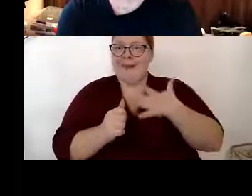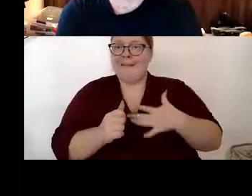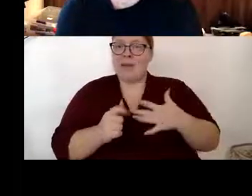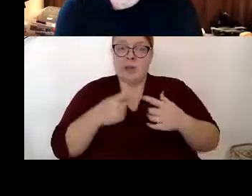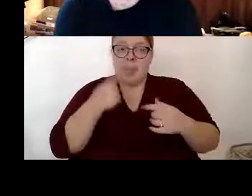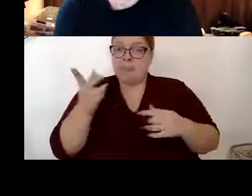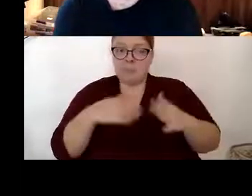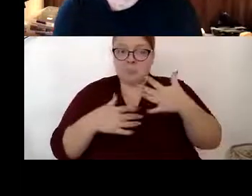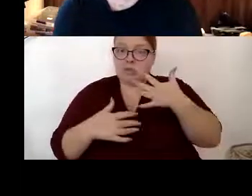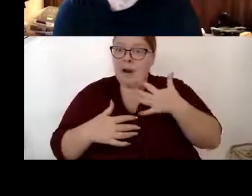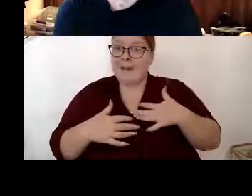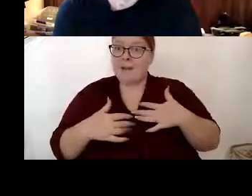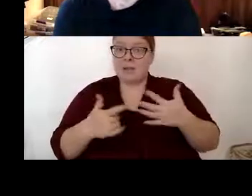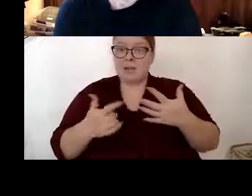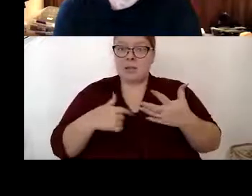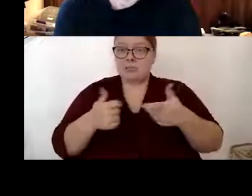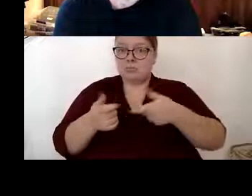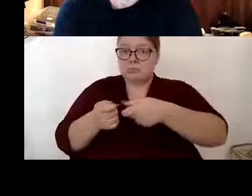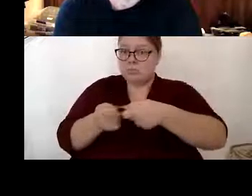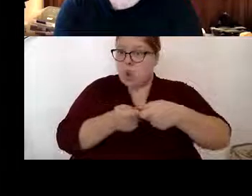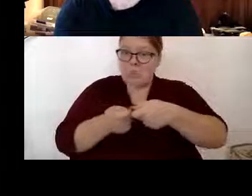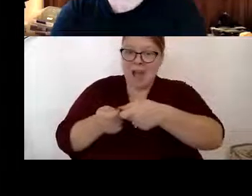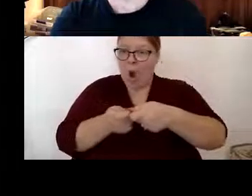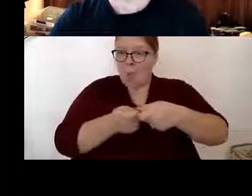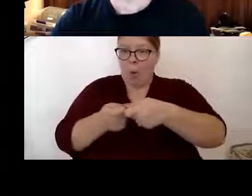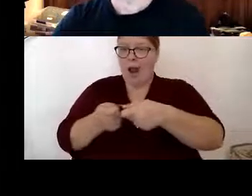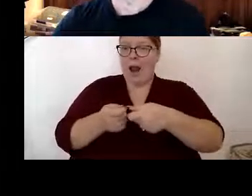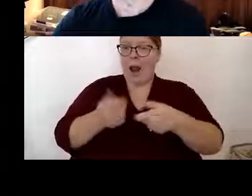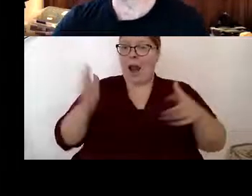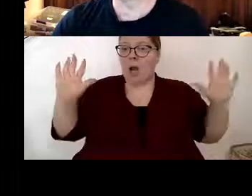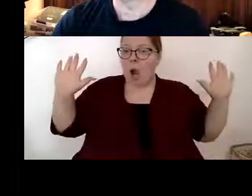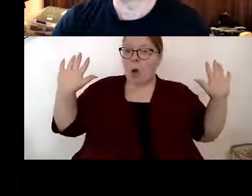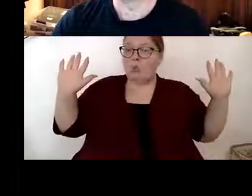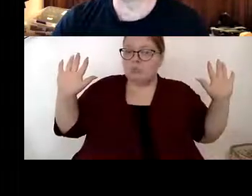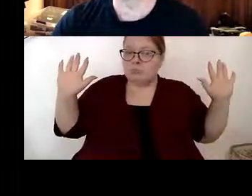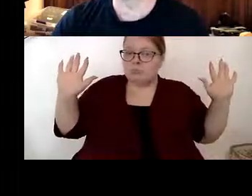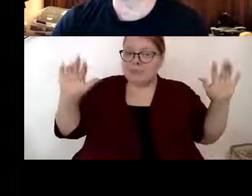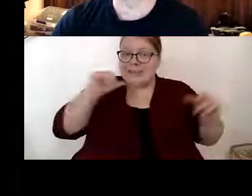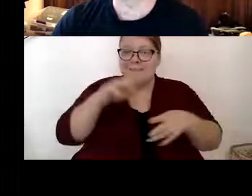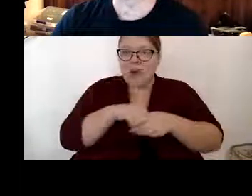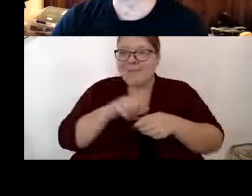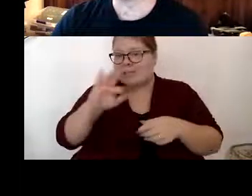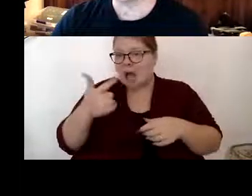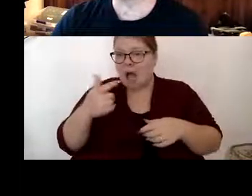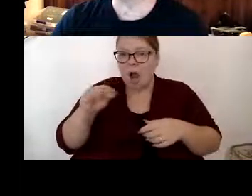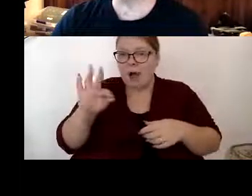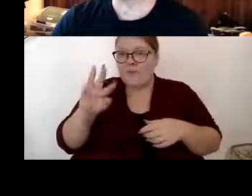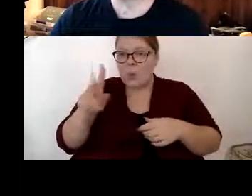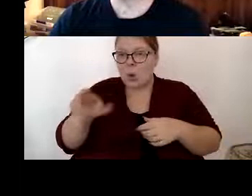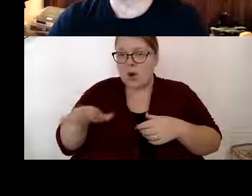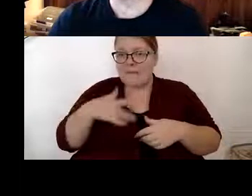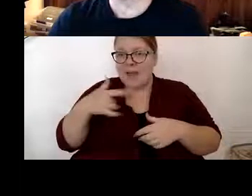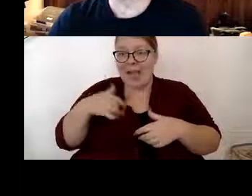about letting go and letting go of the rope. Like, you don't have to be part of the tug of war, right? And in